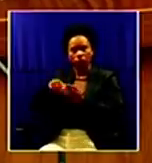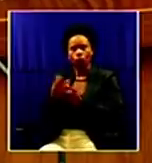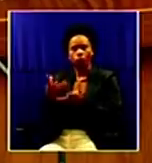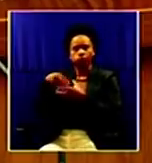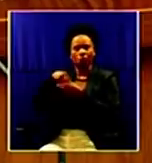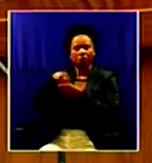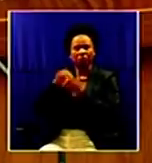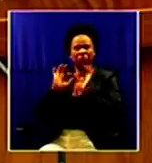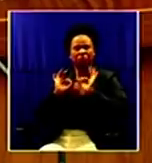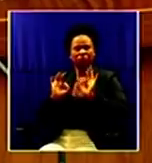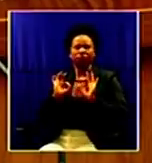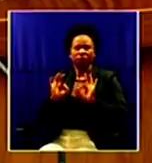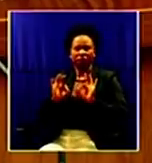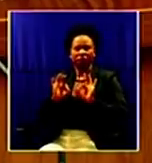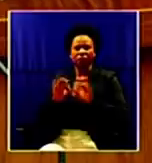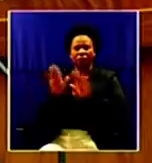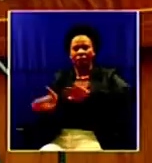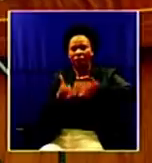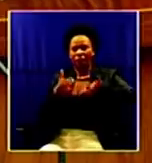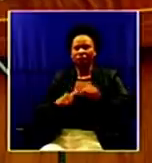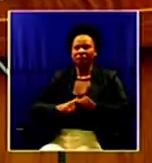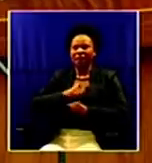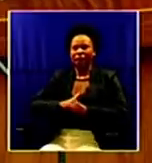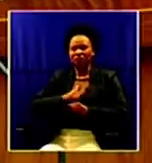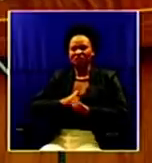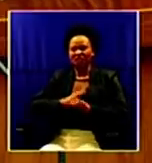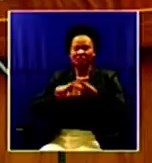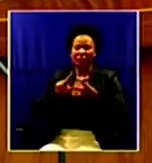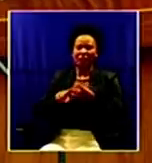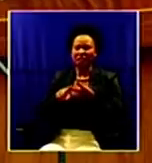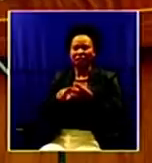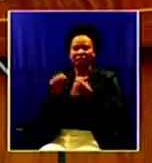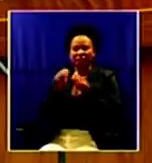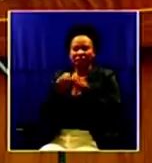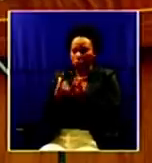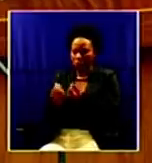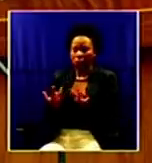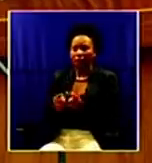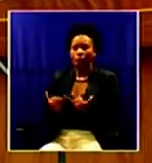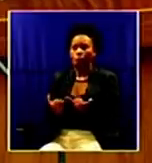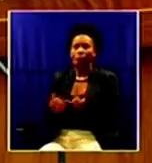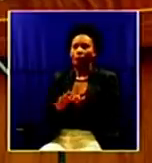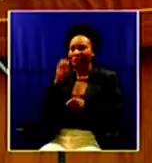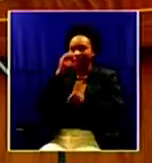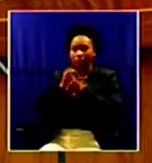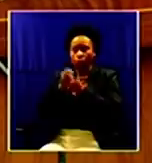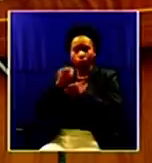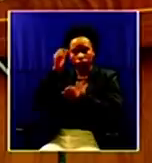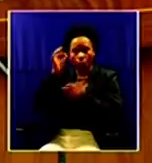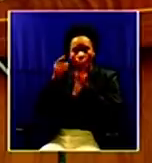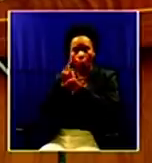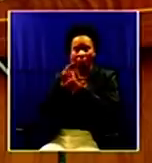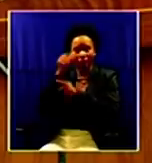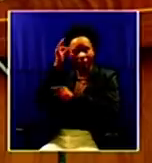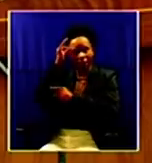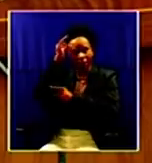petulance, selfishness, and short-sightedness. But it seems to have happened that